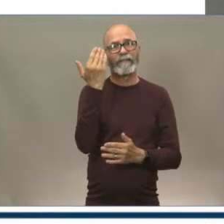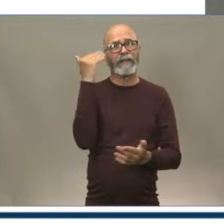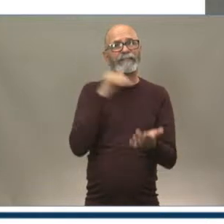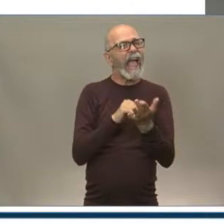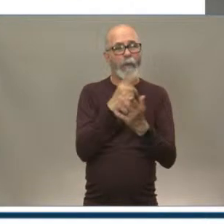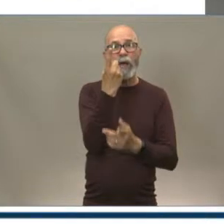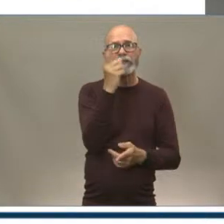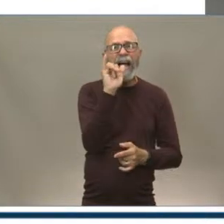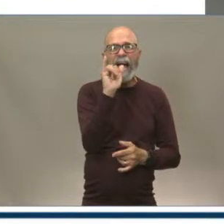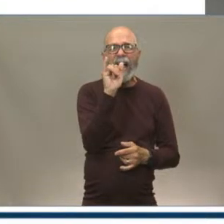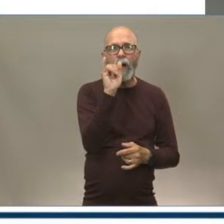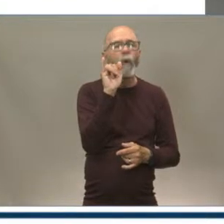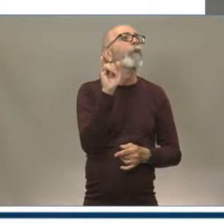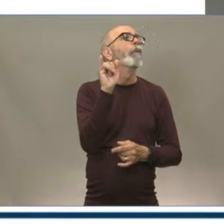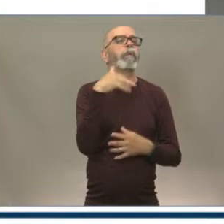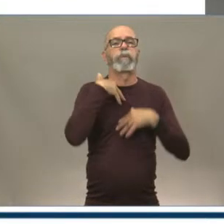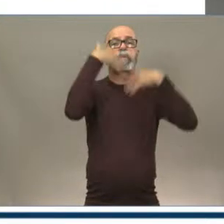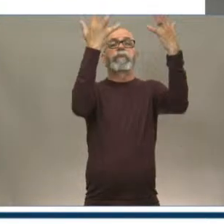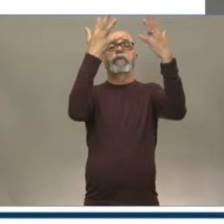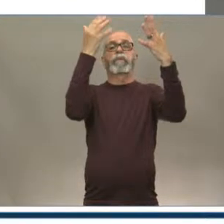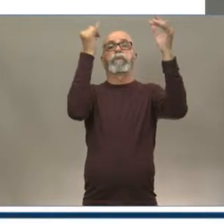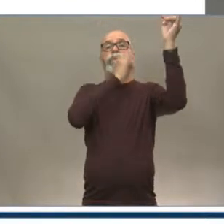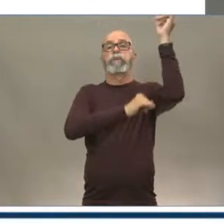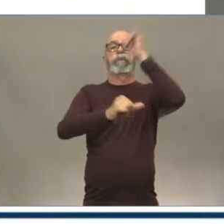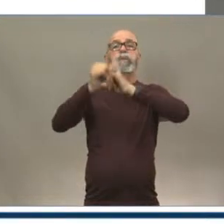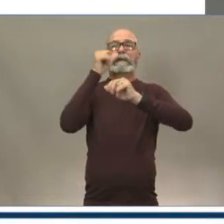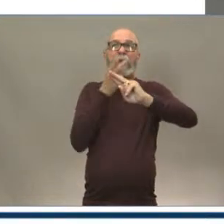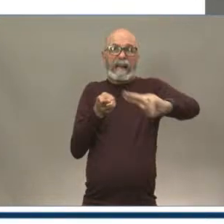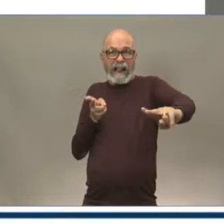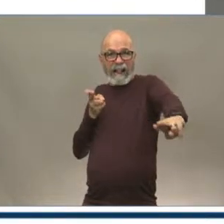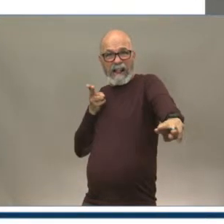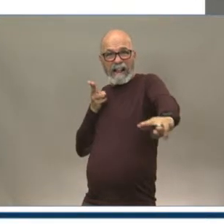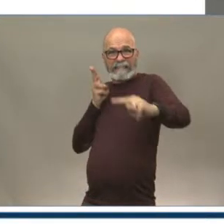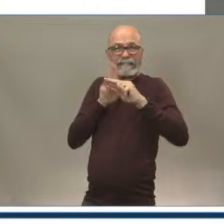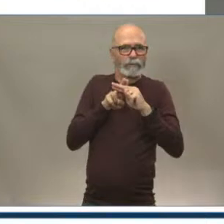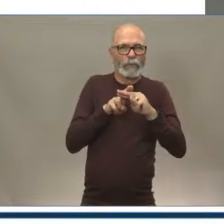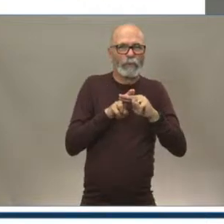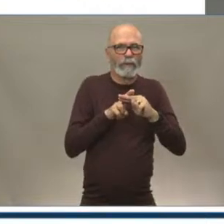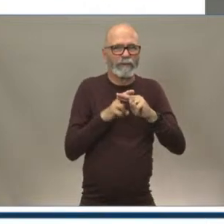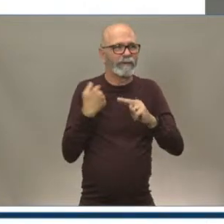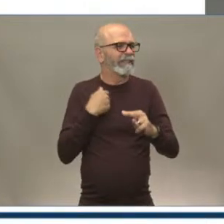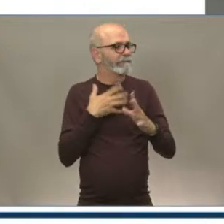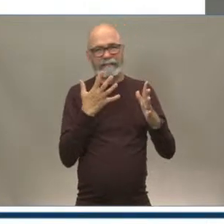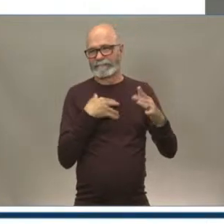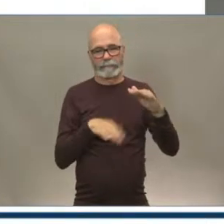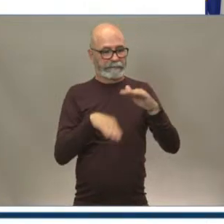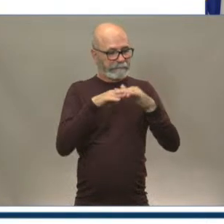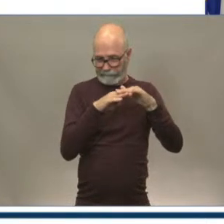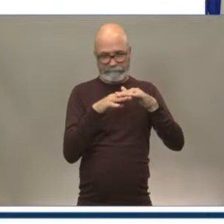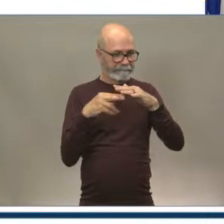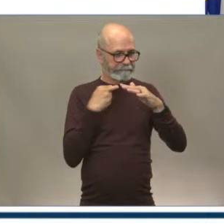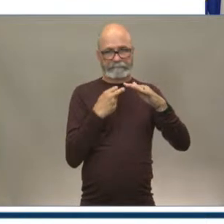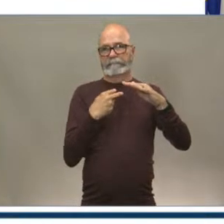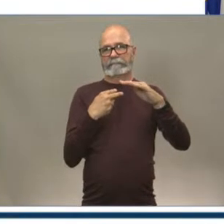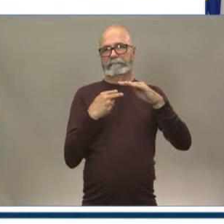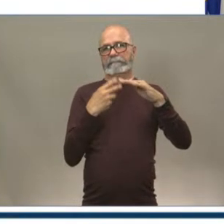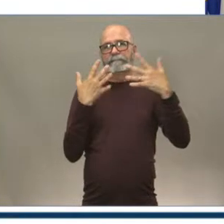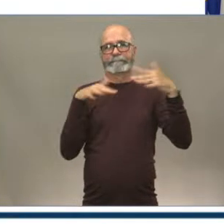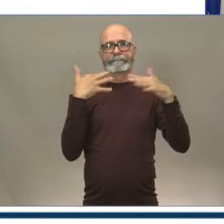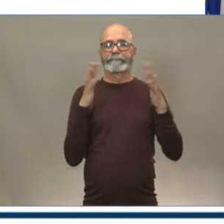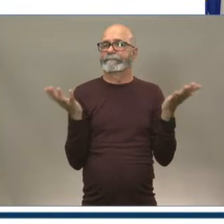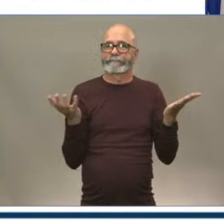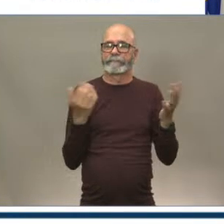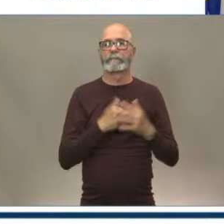building lab capacity, more than any other province, but it is finite, and we've hit that limit. Next, we'll move on to Jesse Thomas with